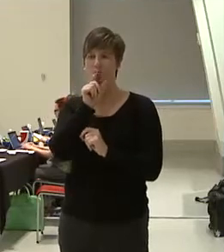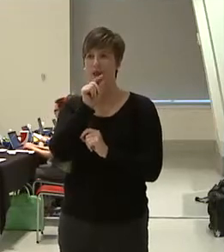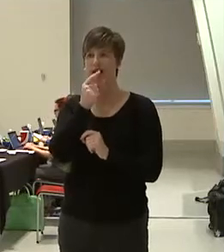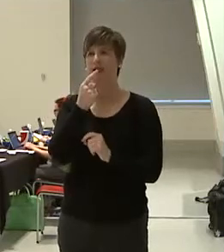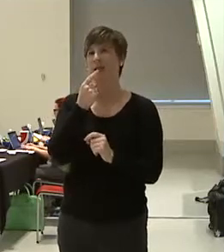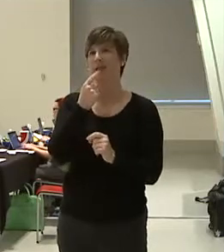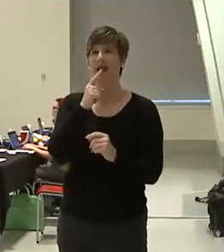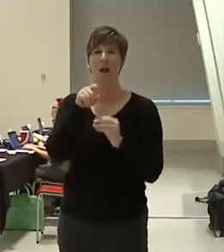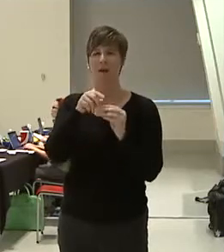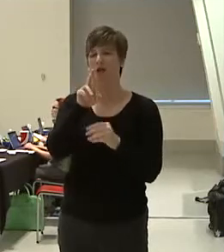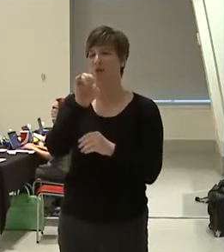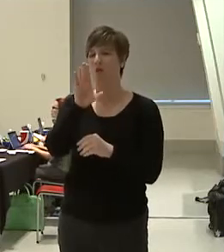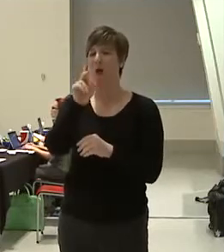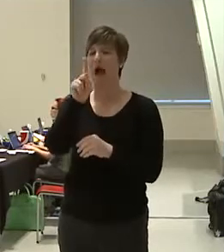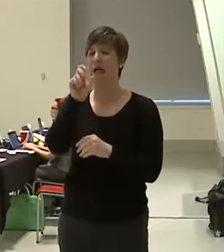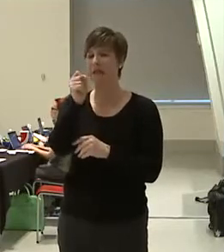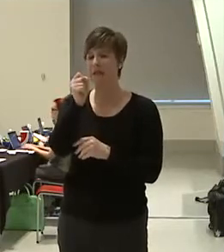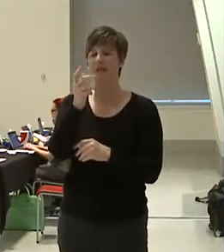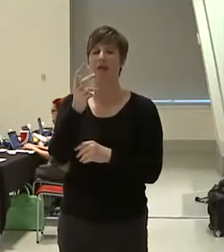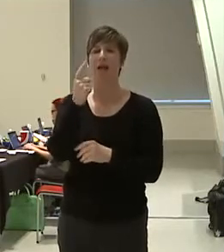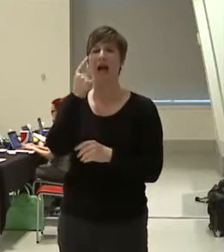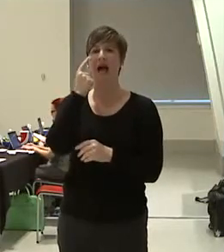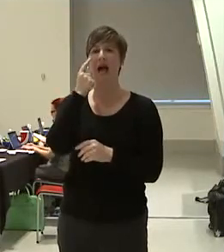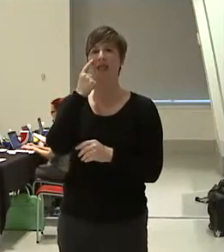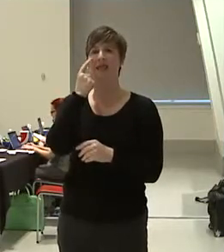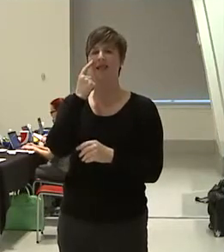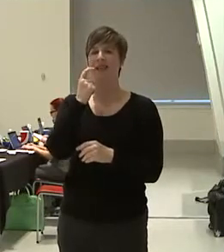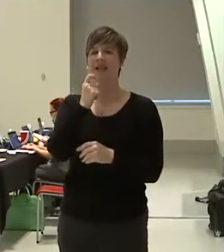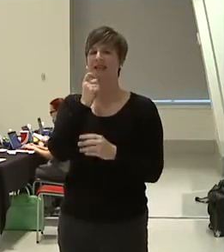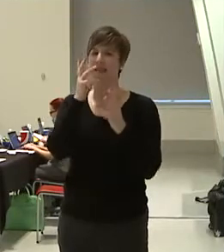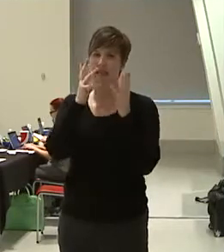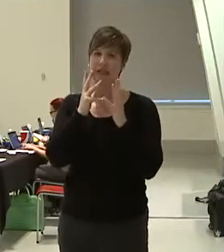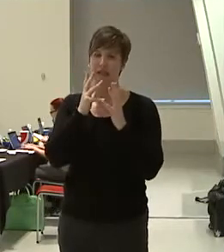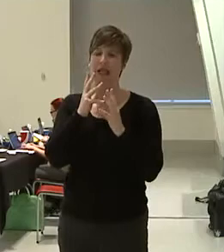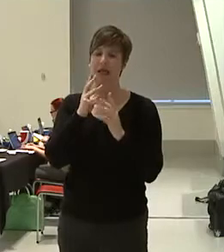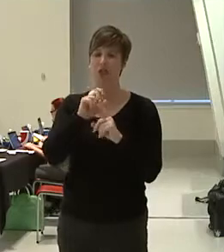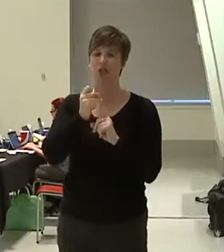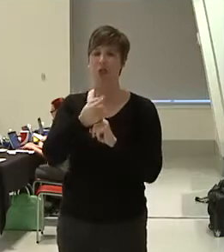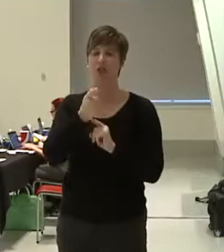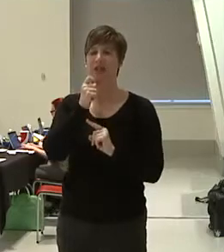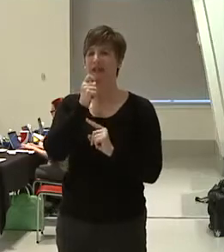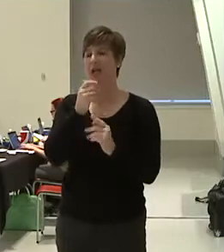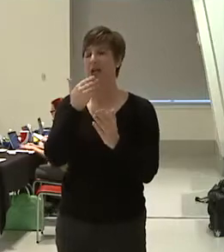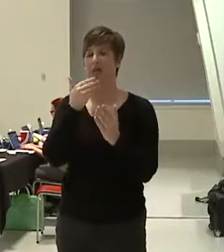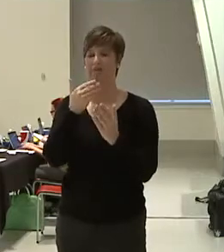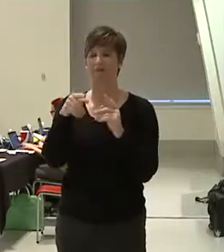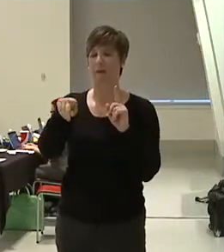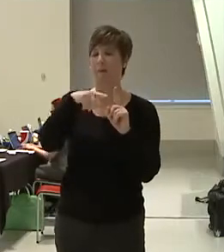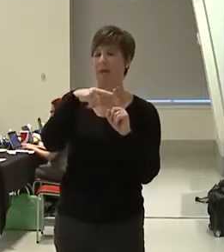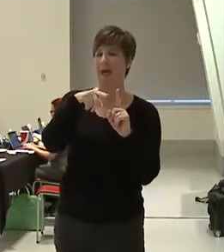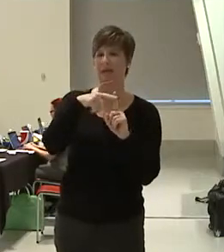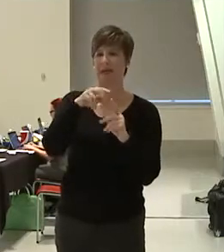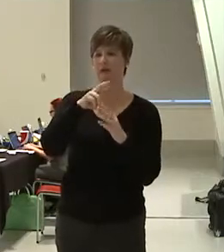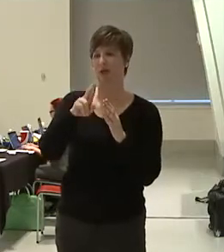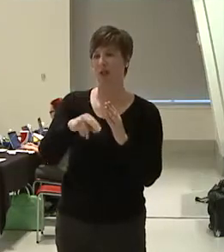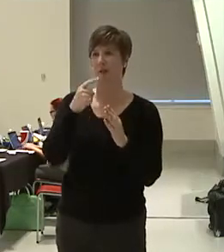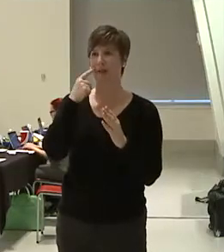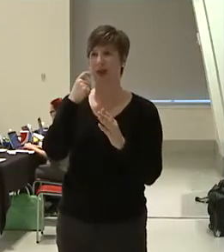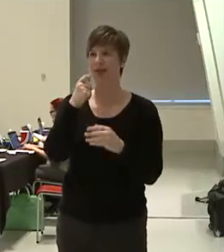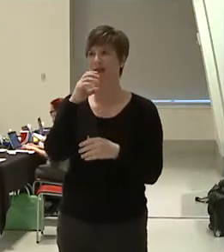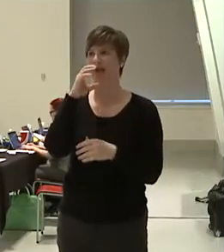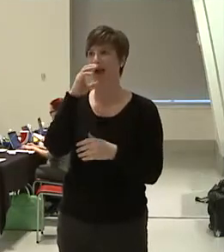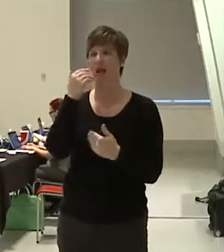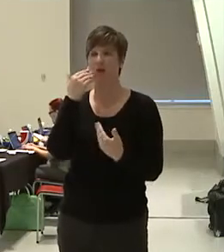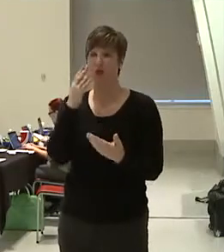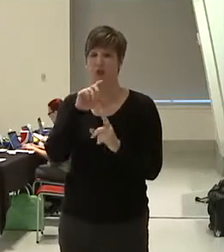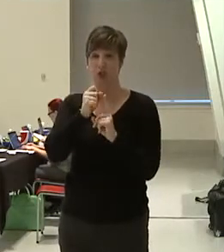at him, things like that, I think that that's an unfortunate incident, and the outcome wasn't so positive, probably because, I'm guessing, I don't know that situation,